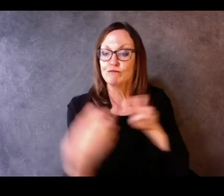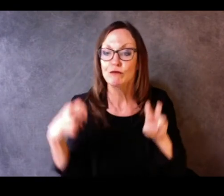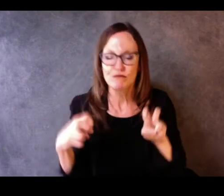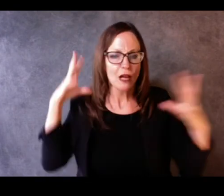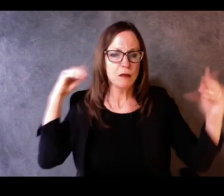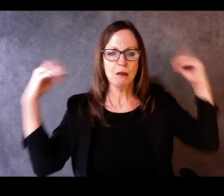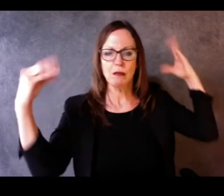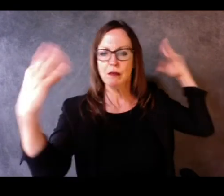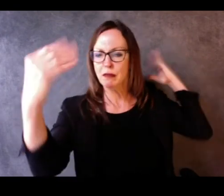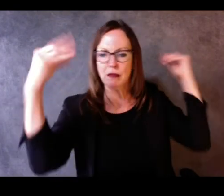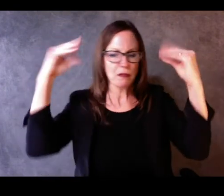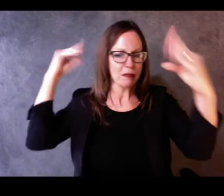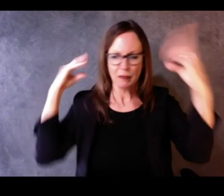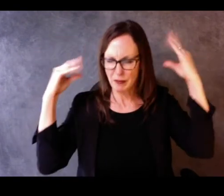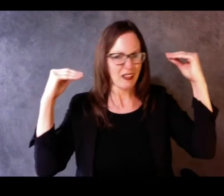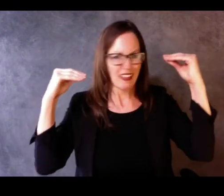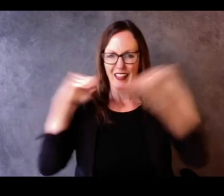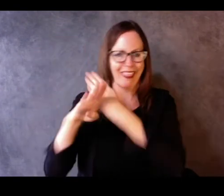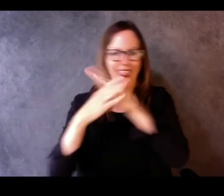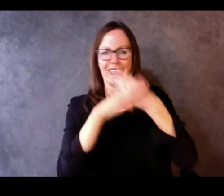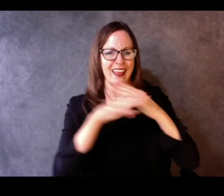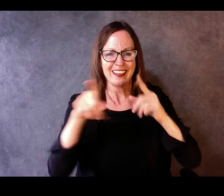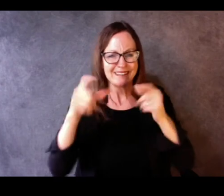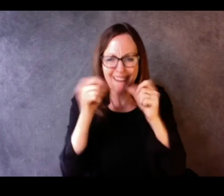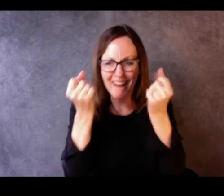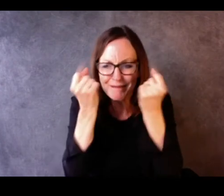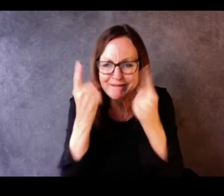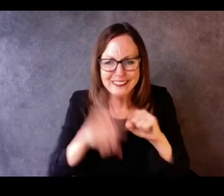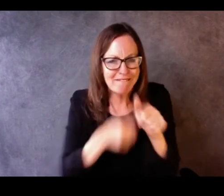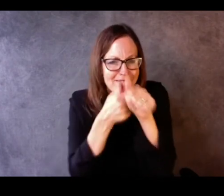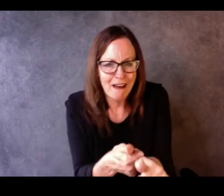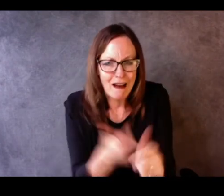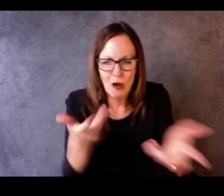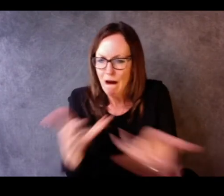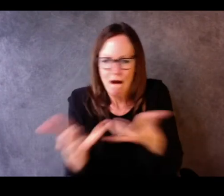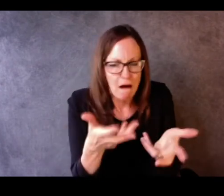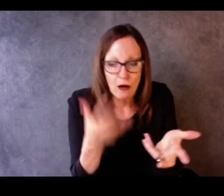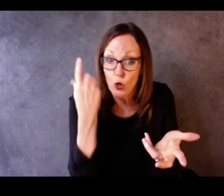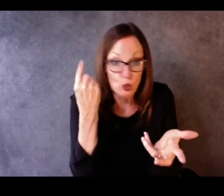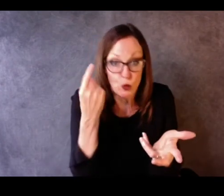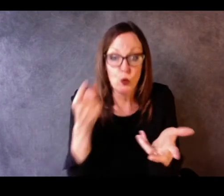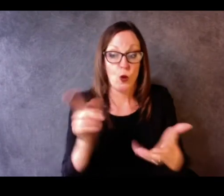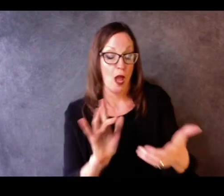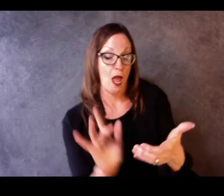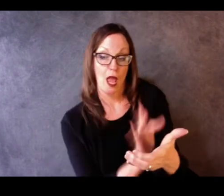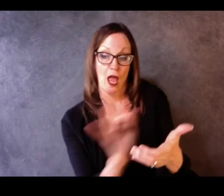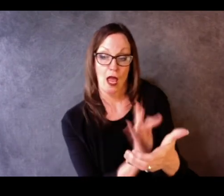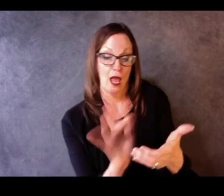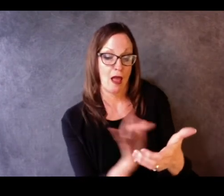Pro on the person talking in front of you, making it easier to hear and follow along in a face-to-face